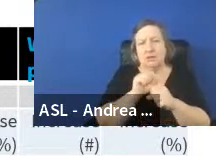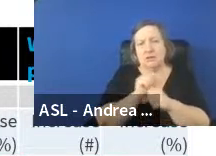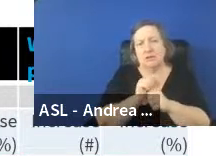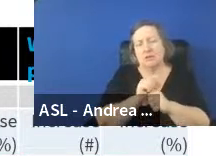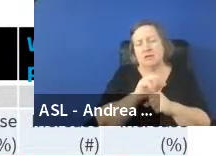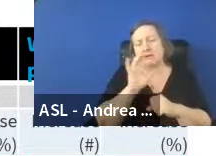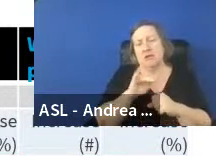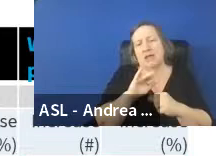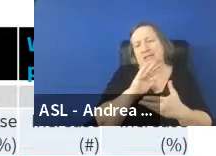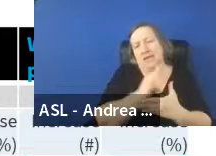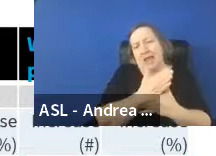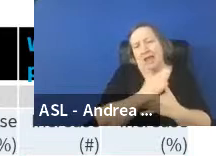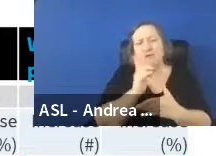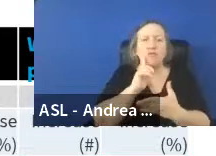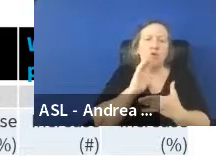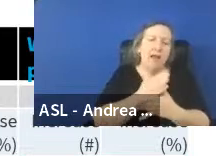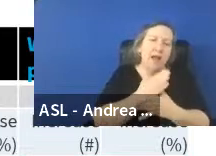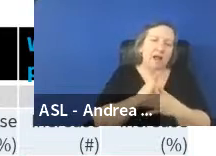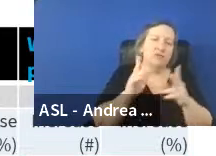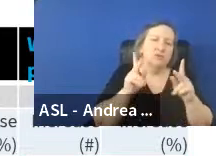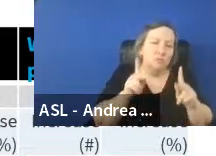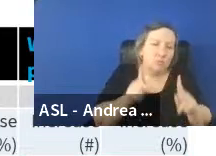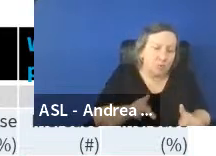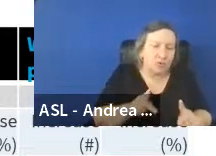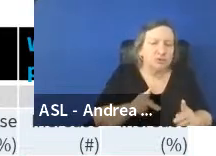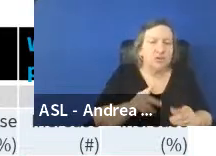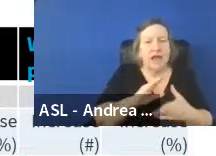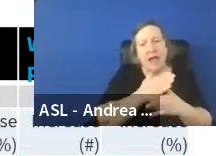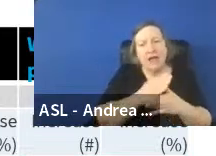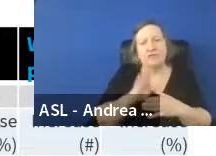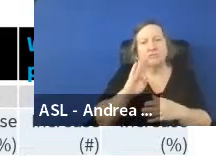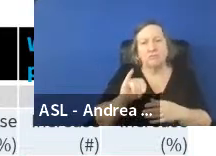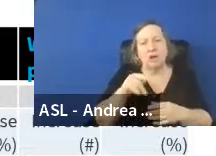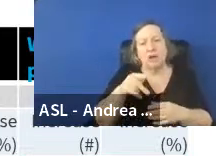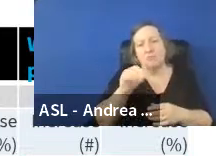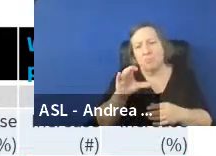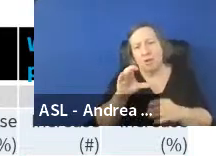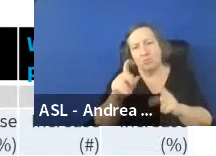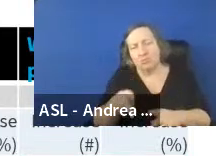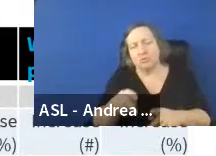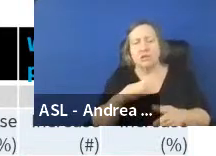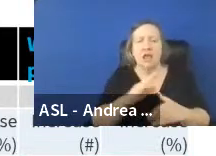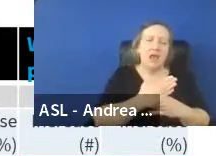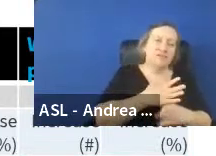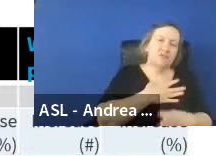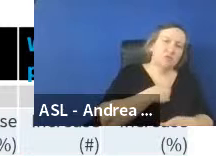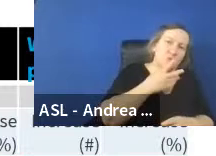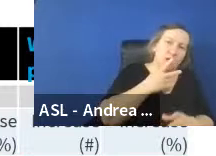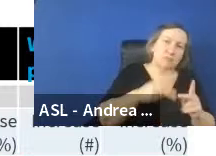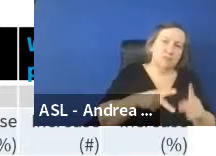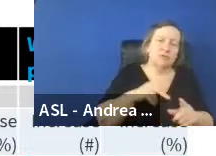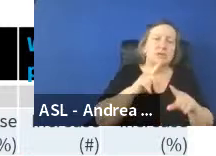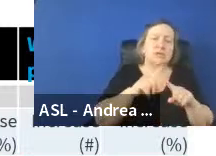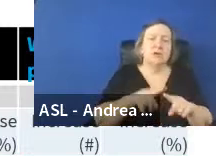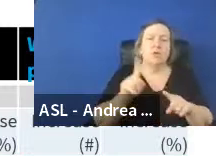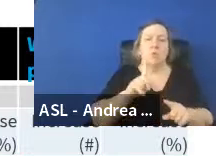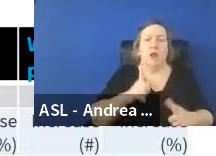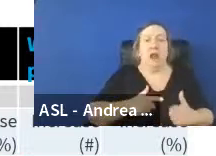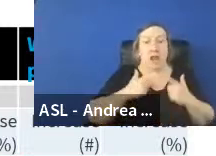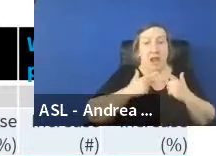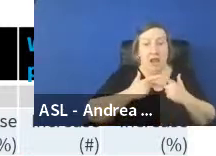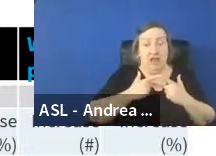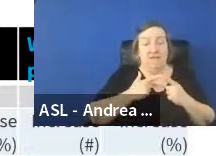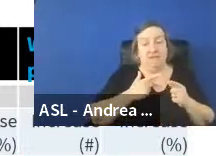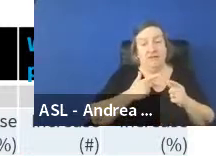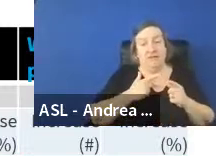an average for the average person, the average BIPOC person, the average white person, based on where people live.